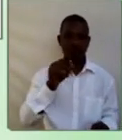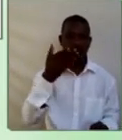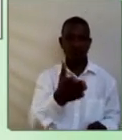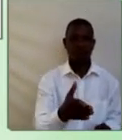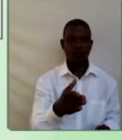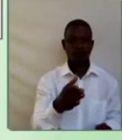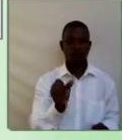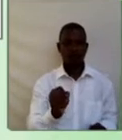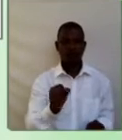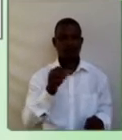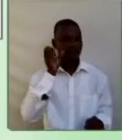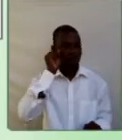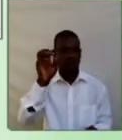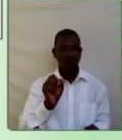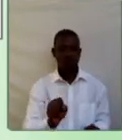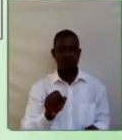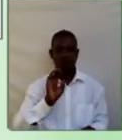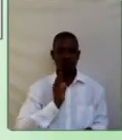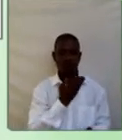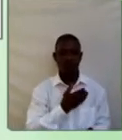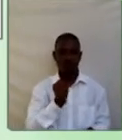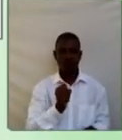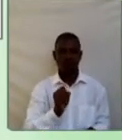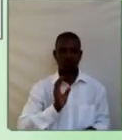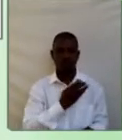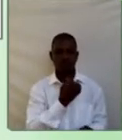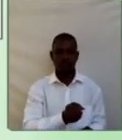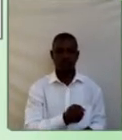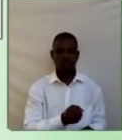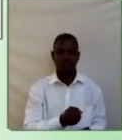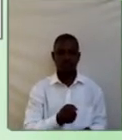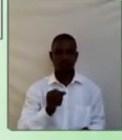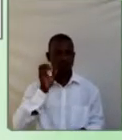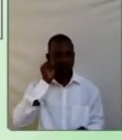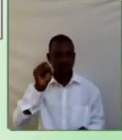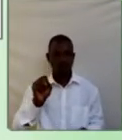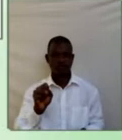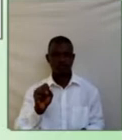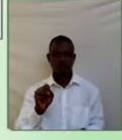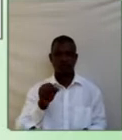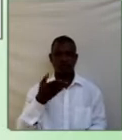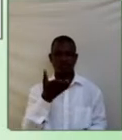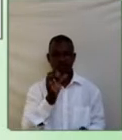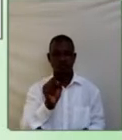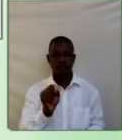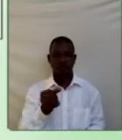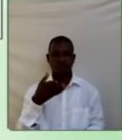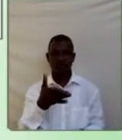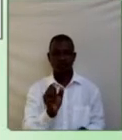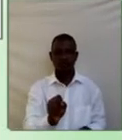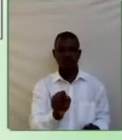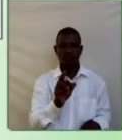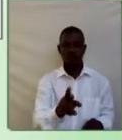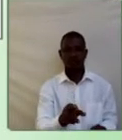them, his, her, hers, its, their,